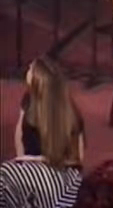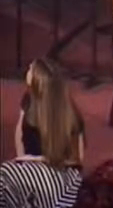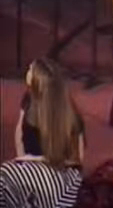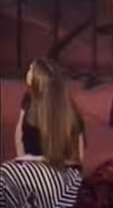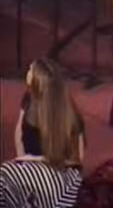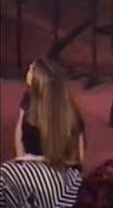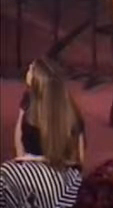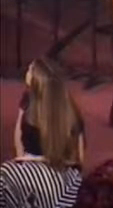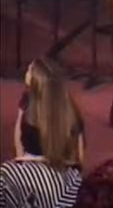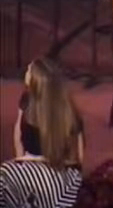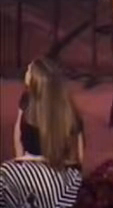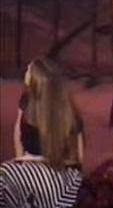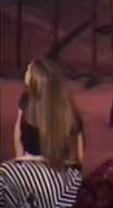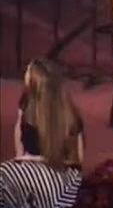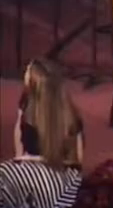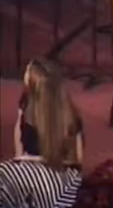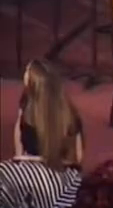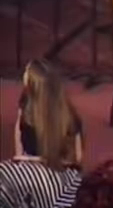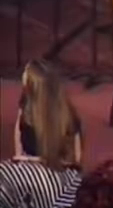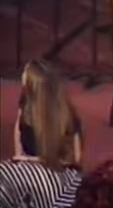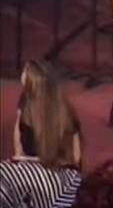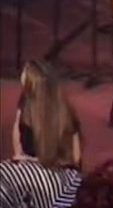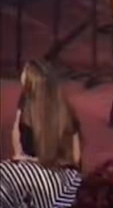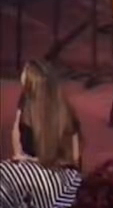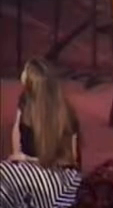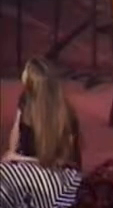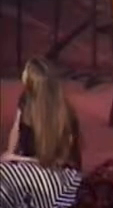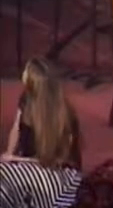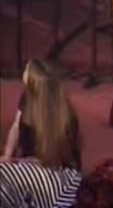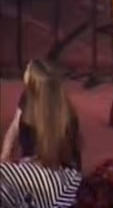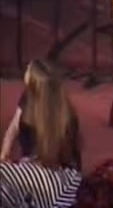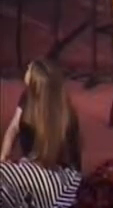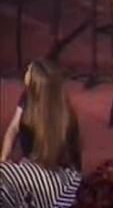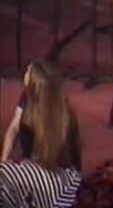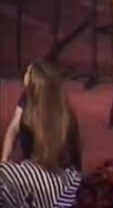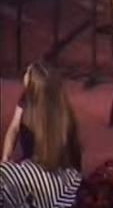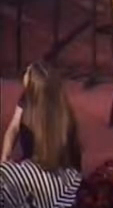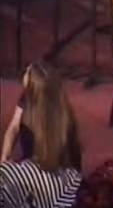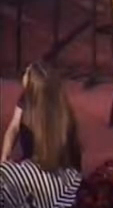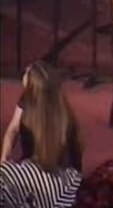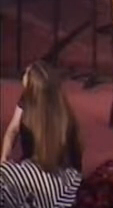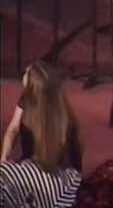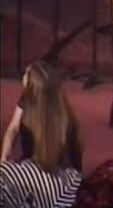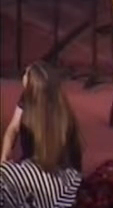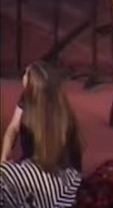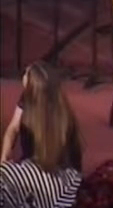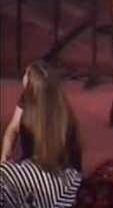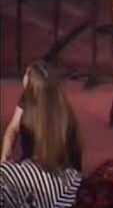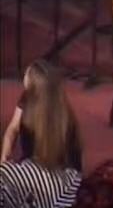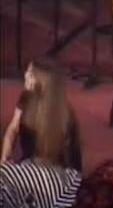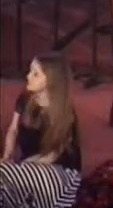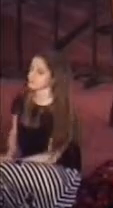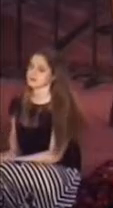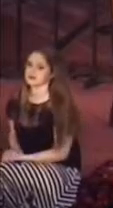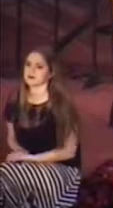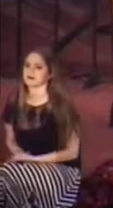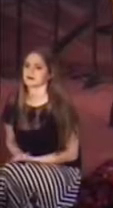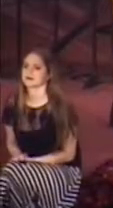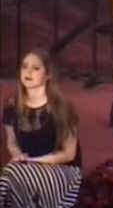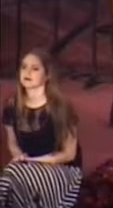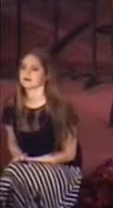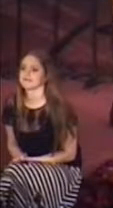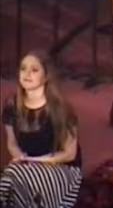But this will, we have been sanctified through the offering of the body of Jesus Christ once and